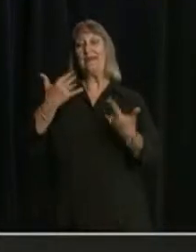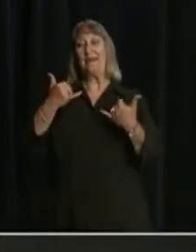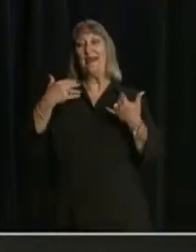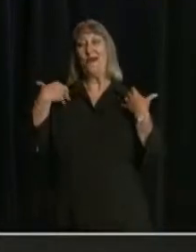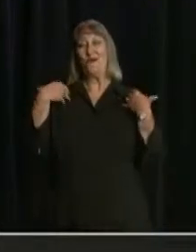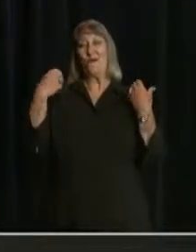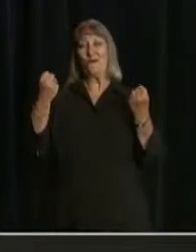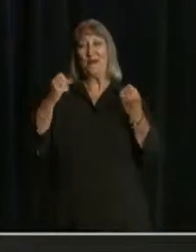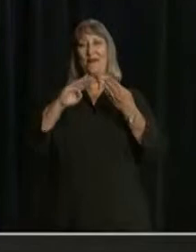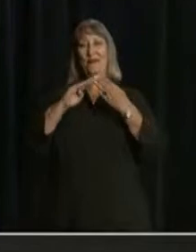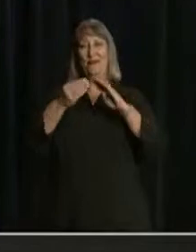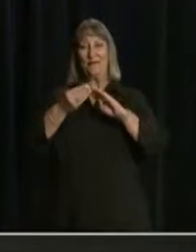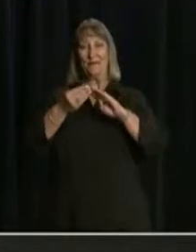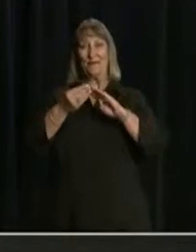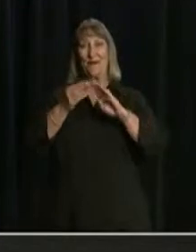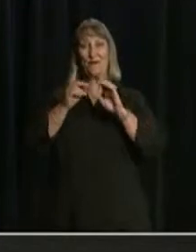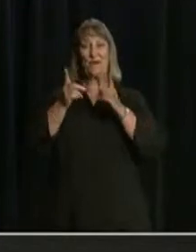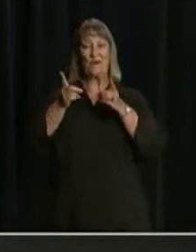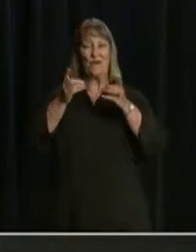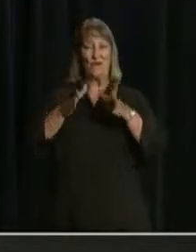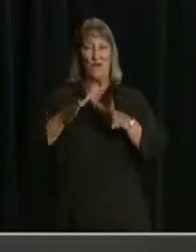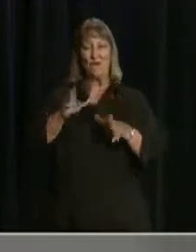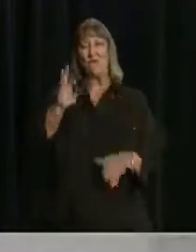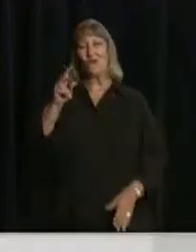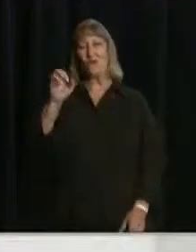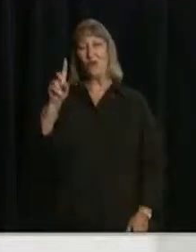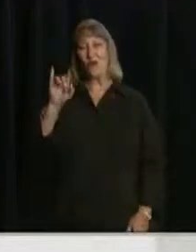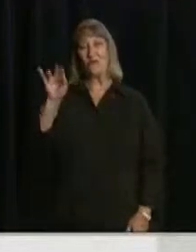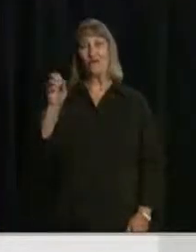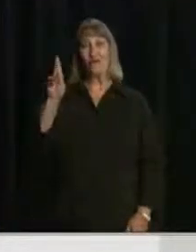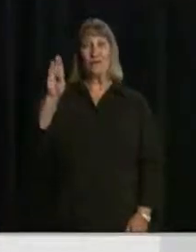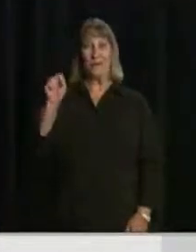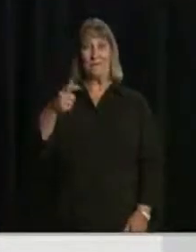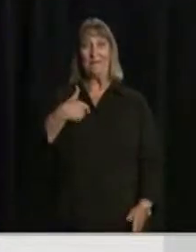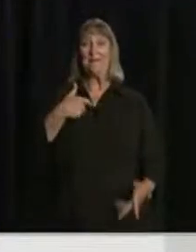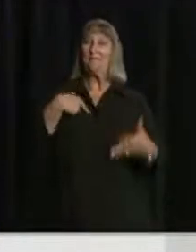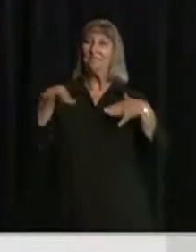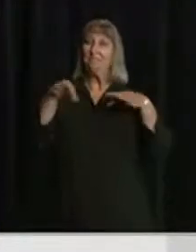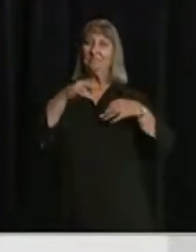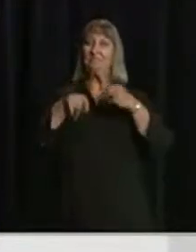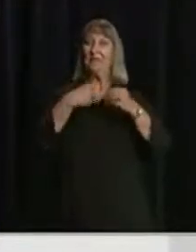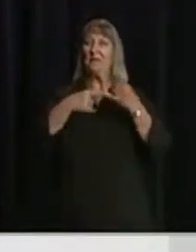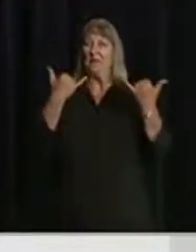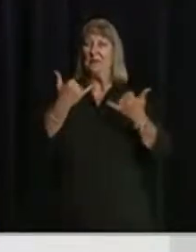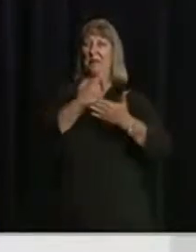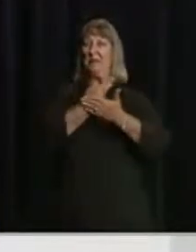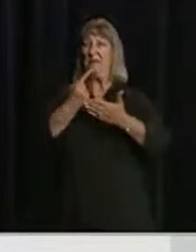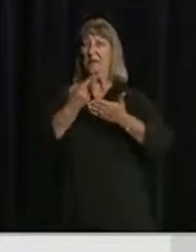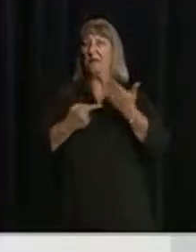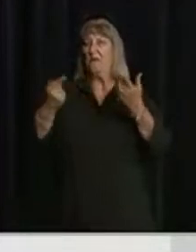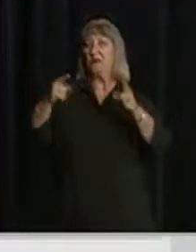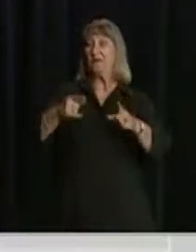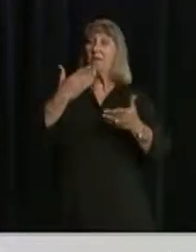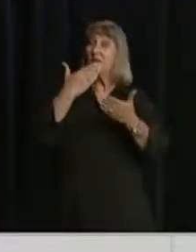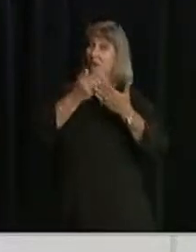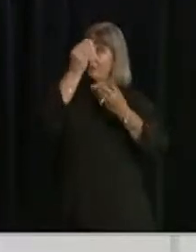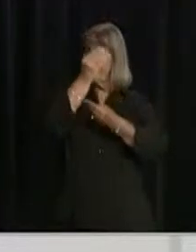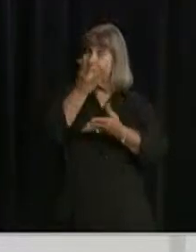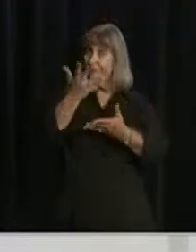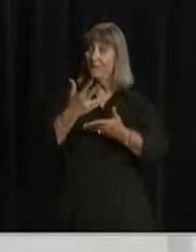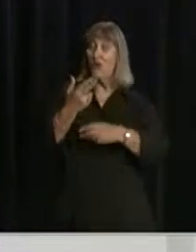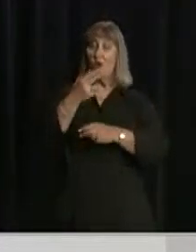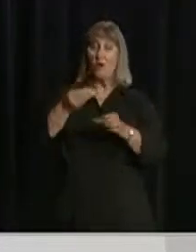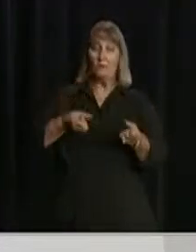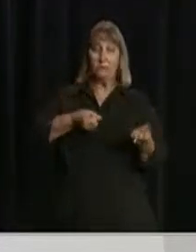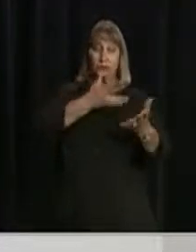San Antonio community. Let's review this week's progress and warning indicators, and some good news to report. Hospitalizations